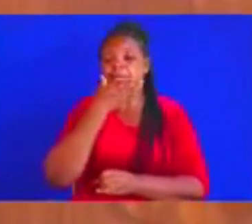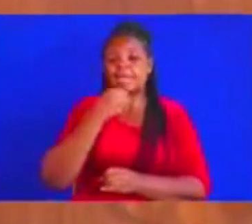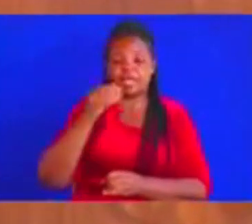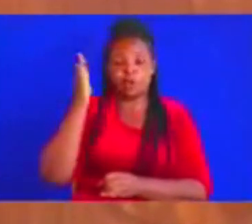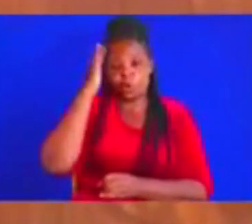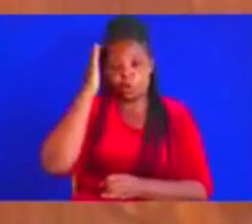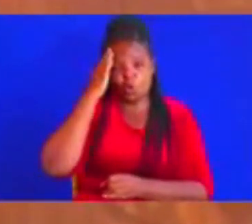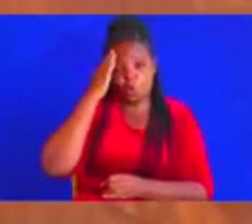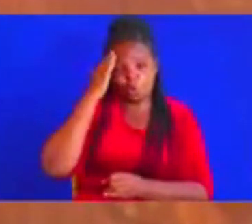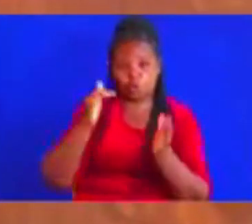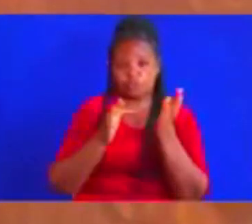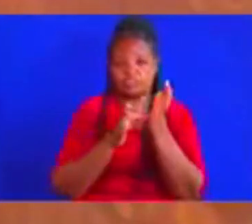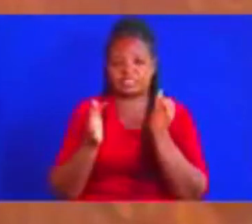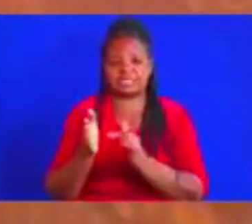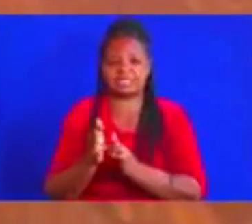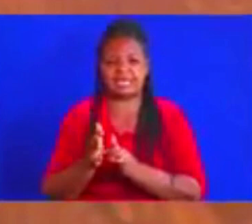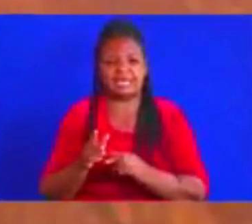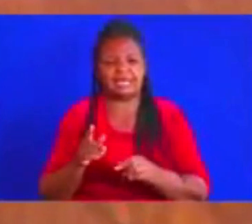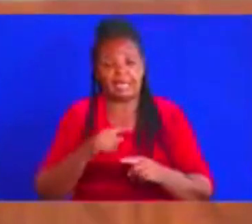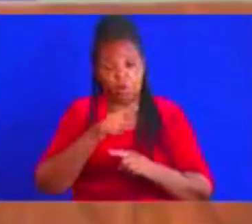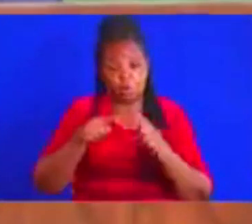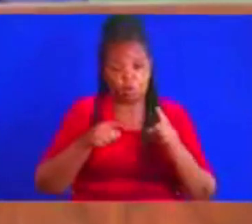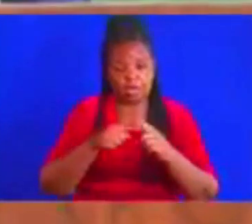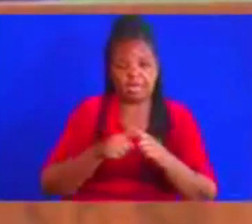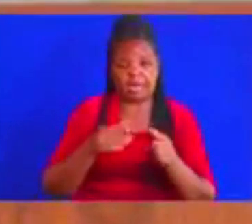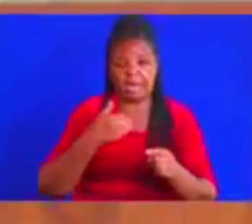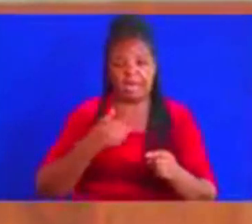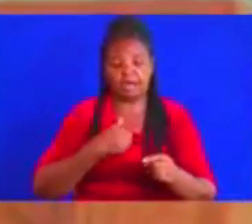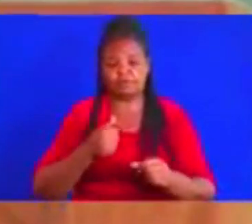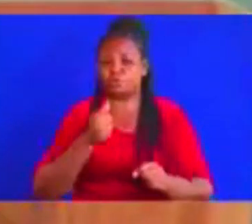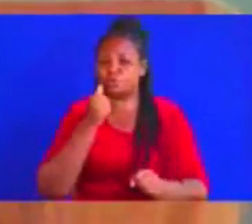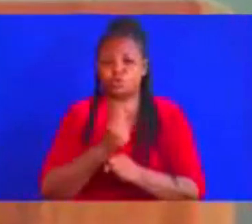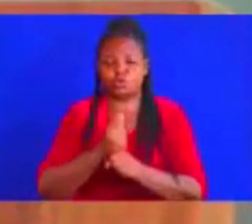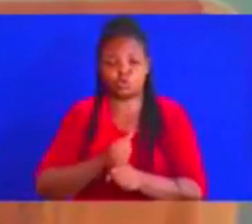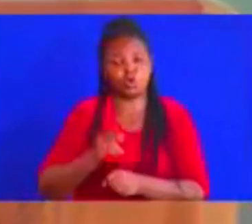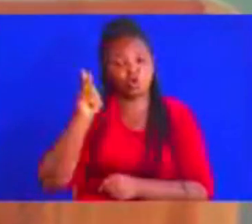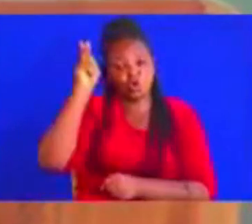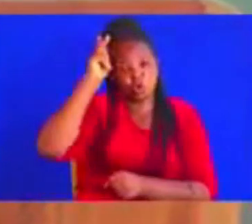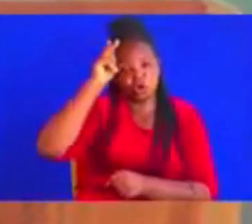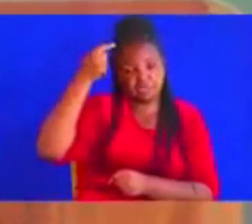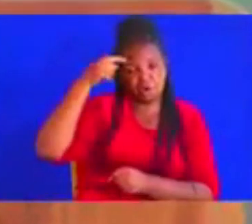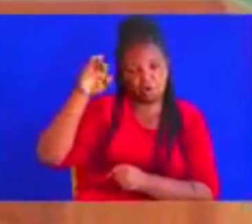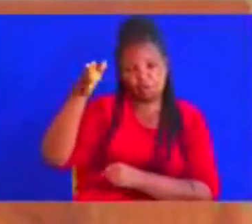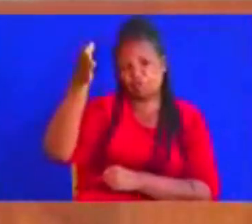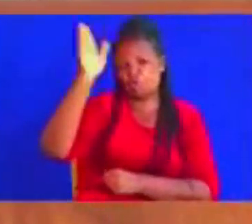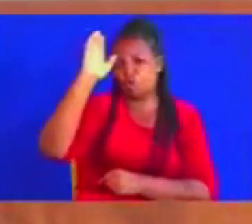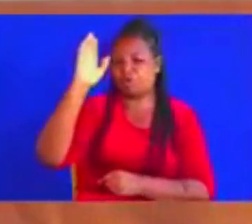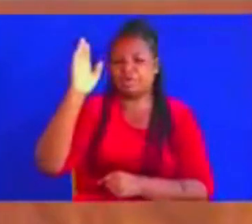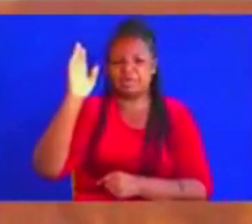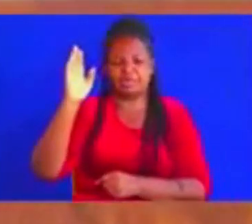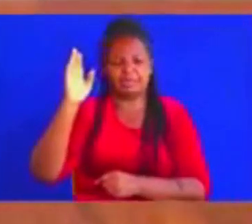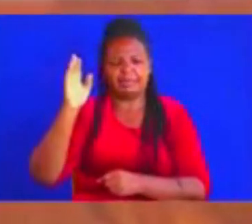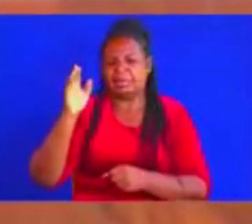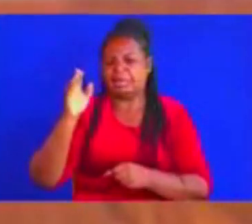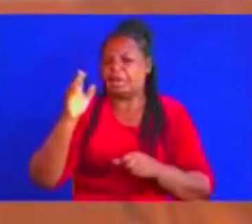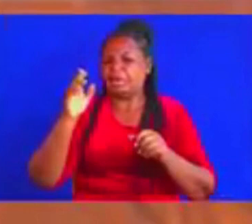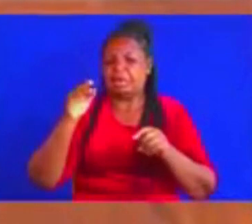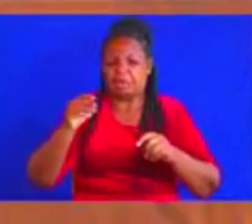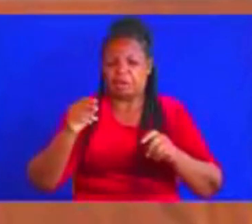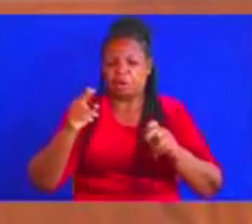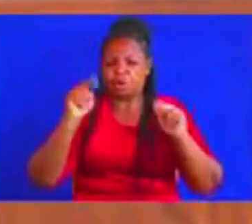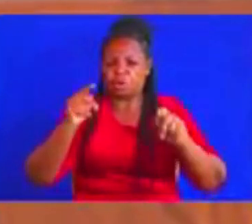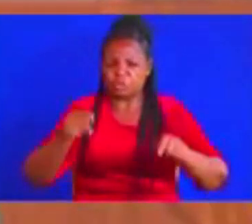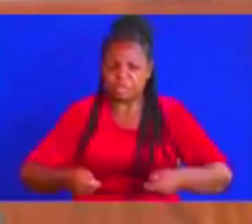carefully. When it has to do with the knowledge of God, we're not given the liberty to invent